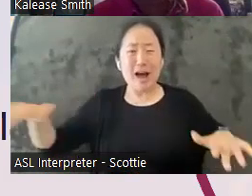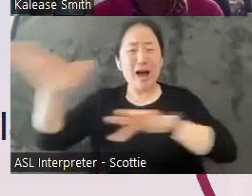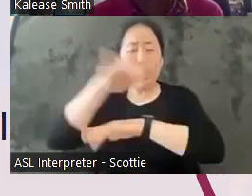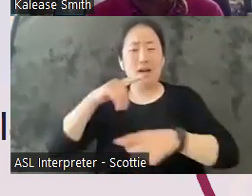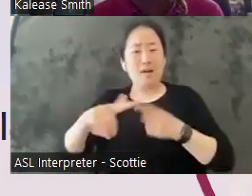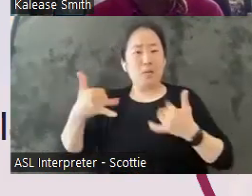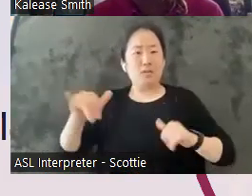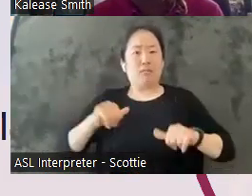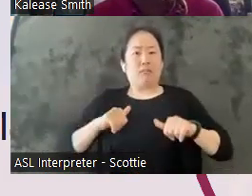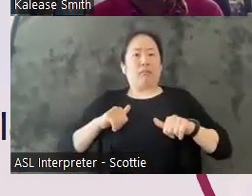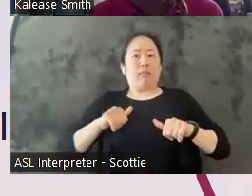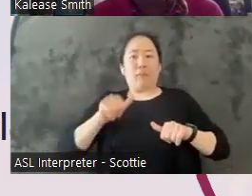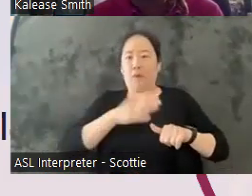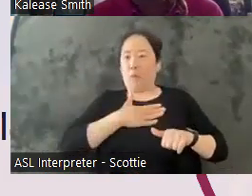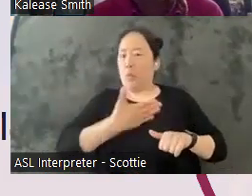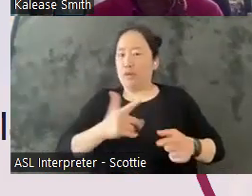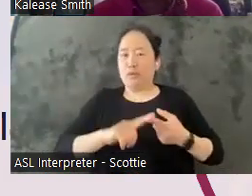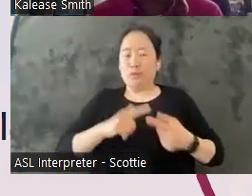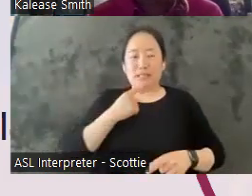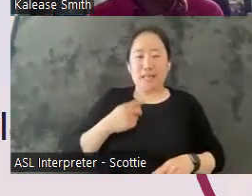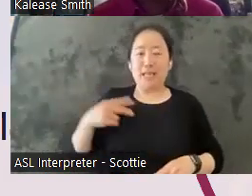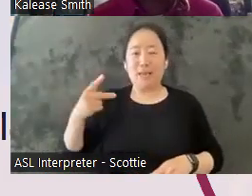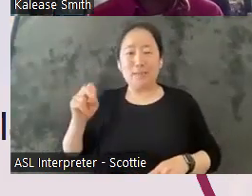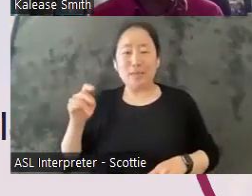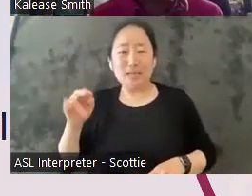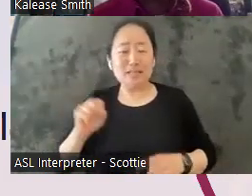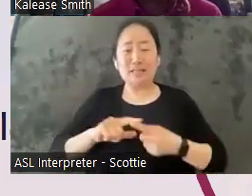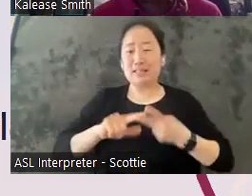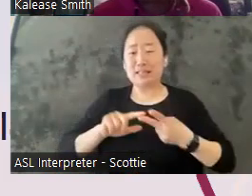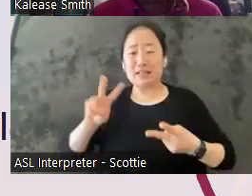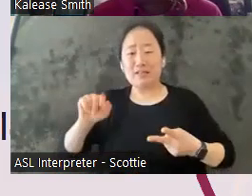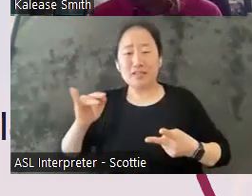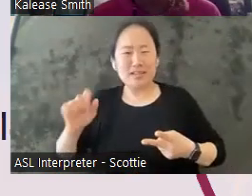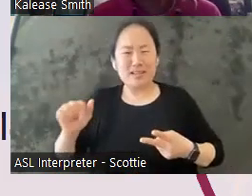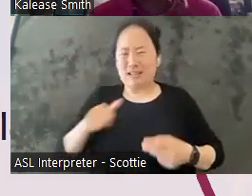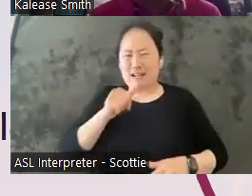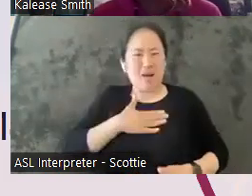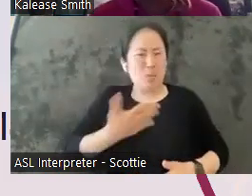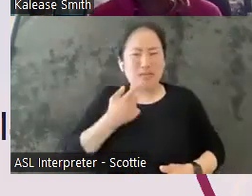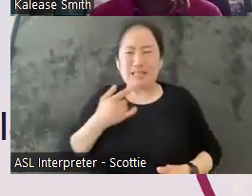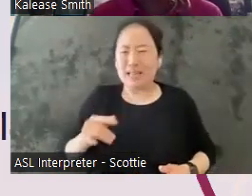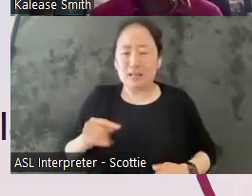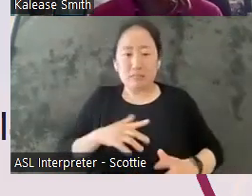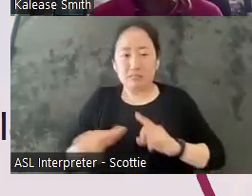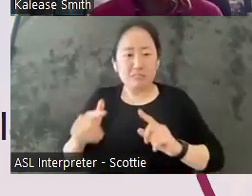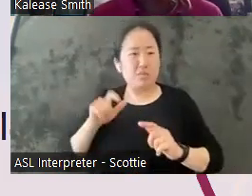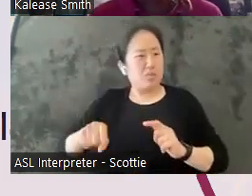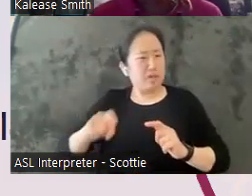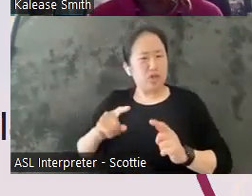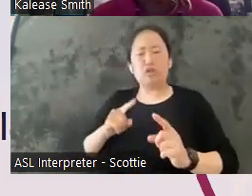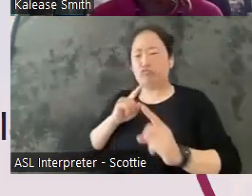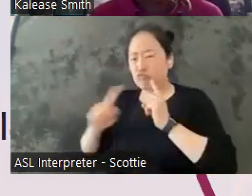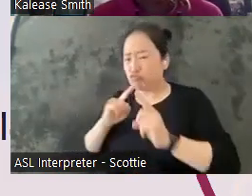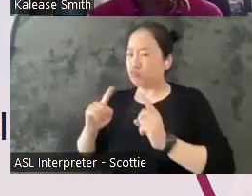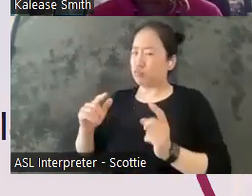should be having those honest conversations with each other, with family members, with children, with our peers, with everyone.